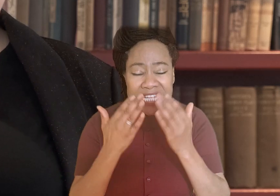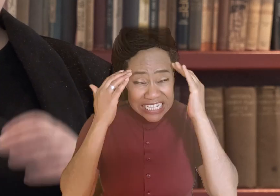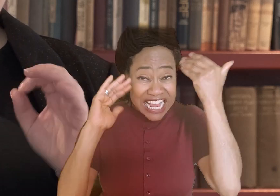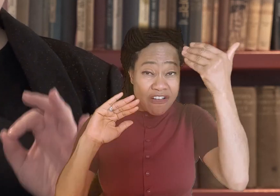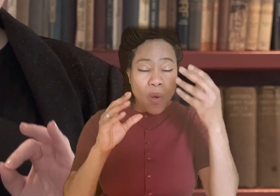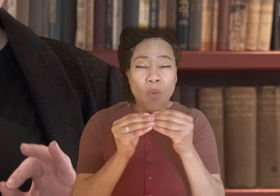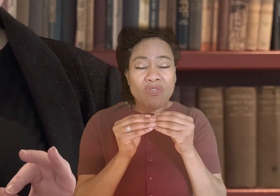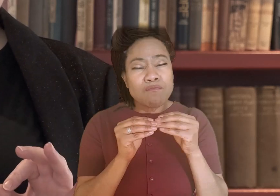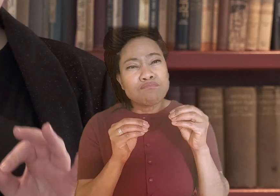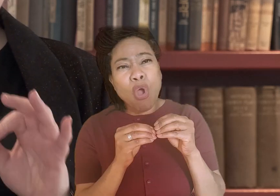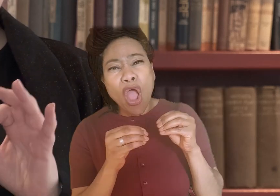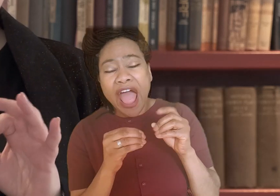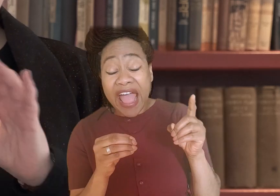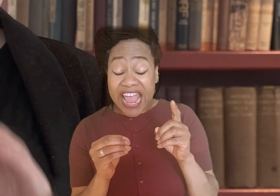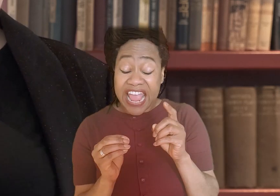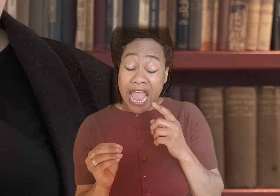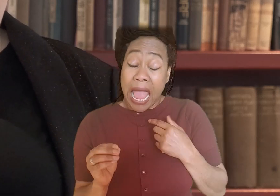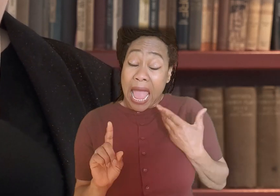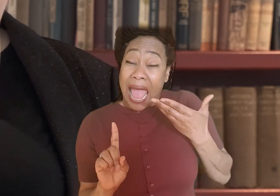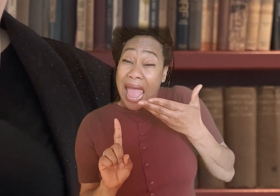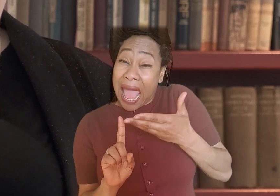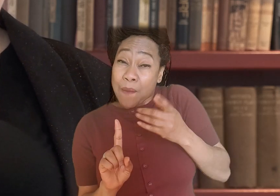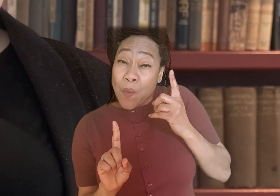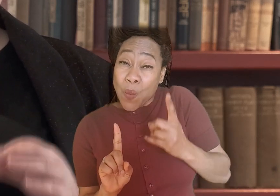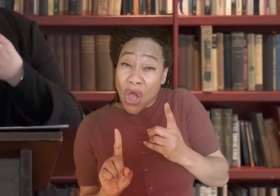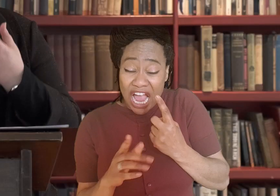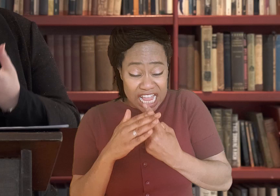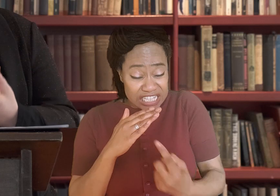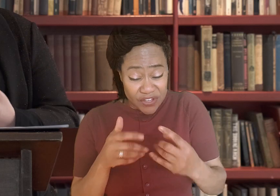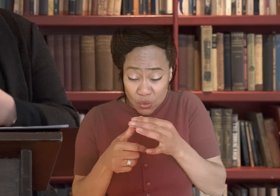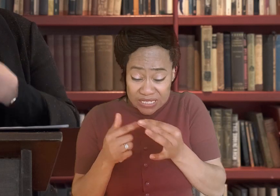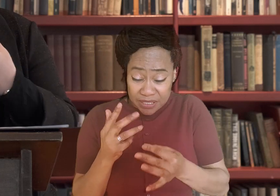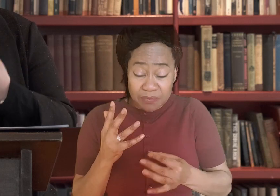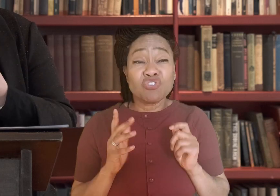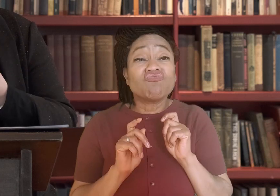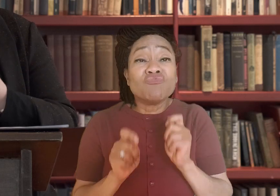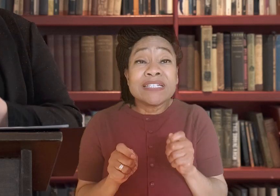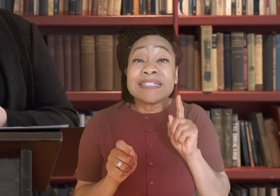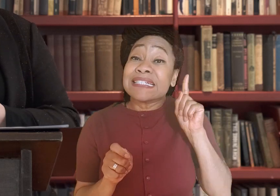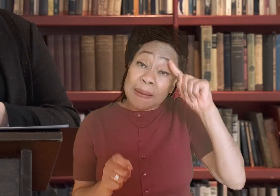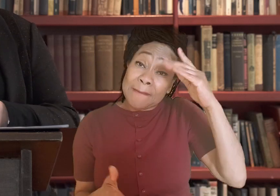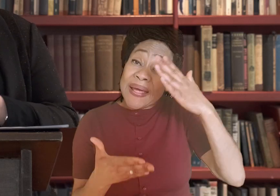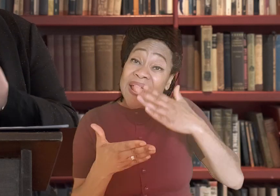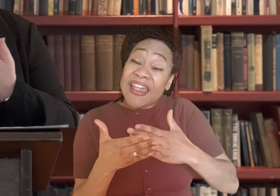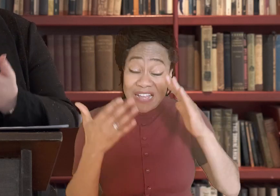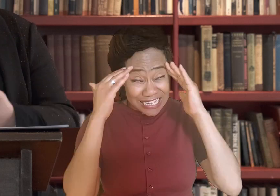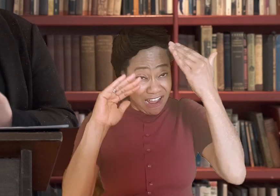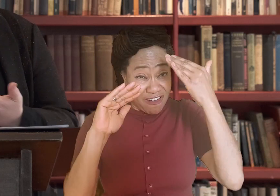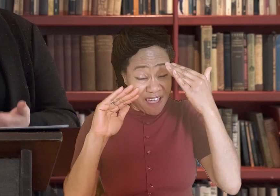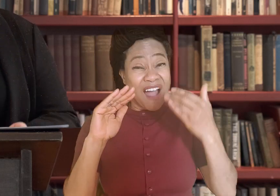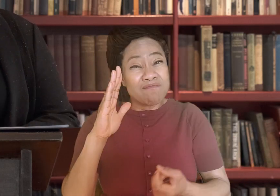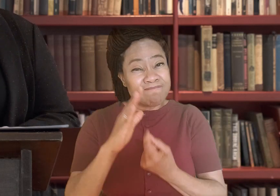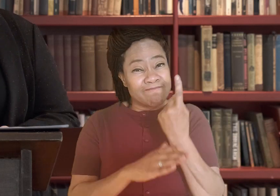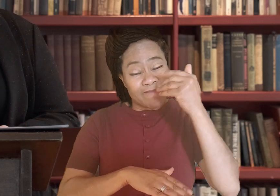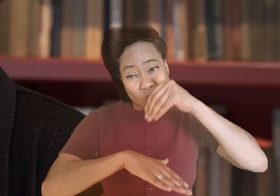Breuer, he aimed to treat the individual symptoms of hysteria. And he believed that most cases of hysteria were caused by